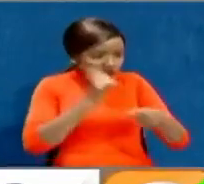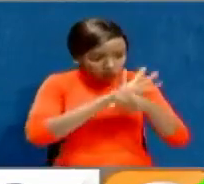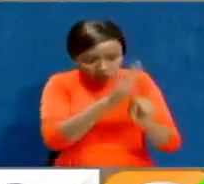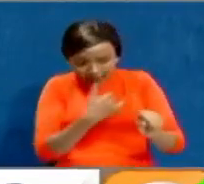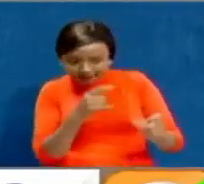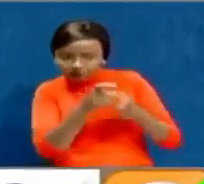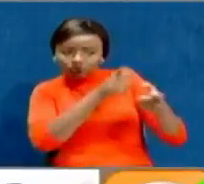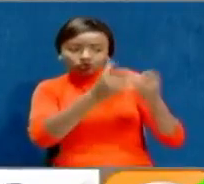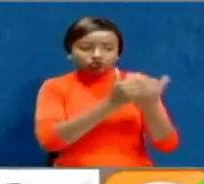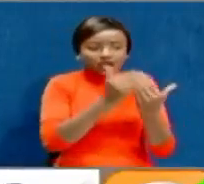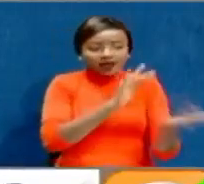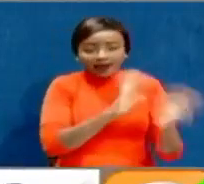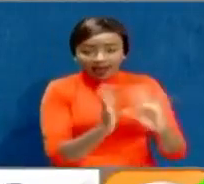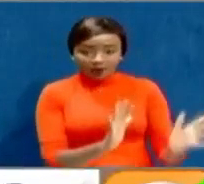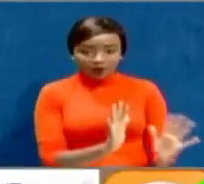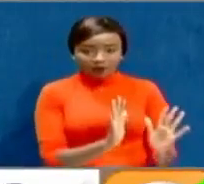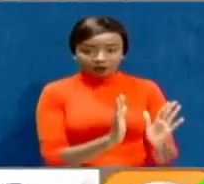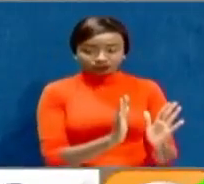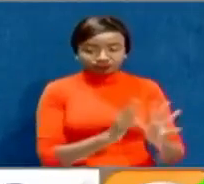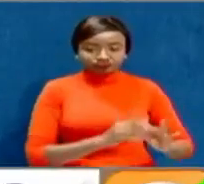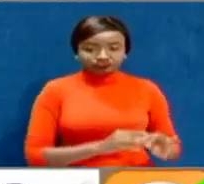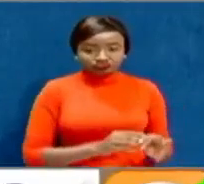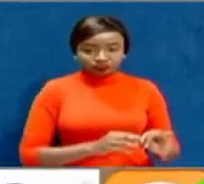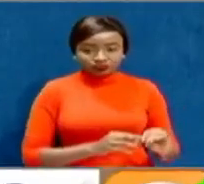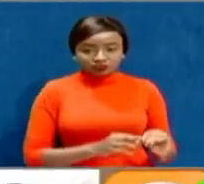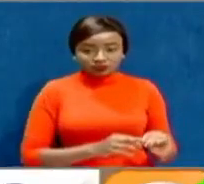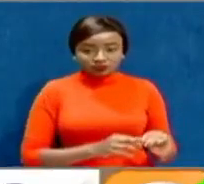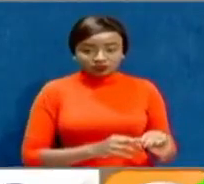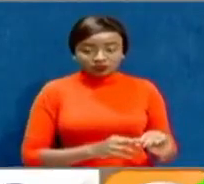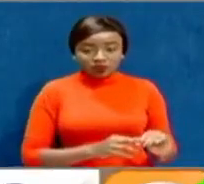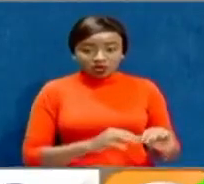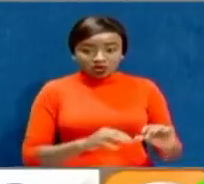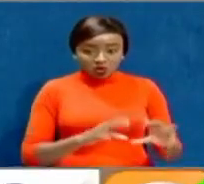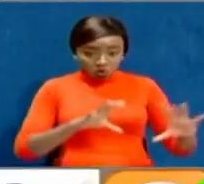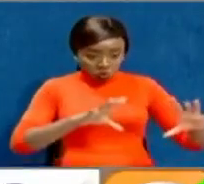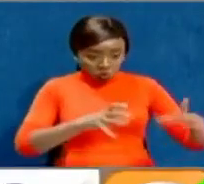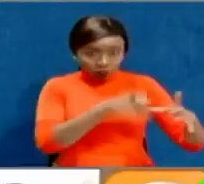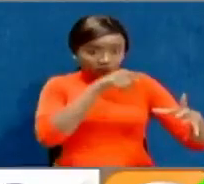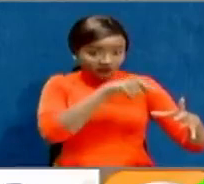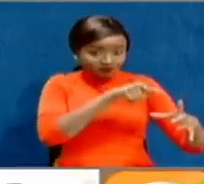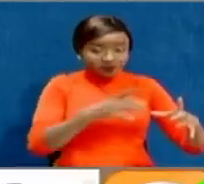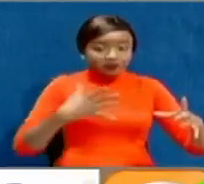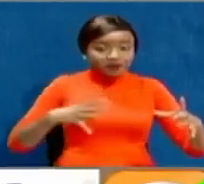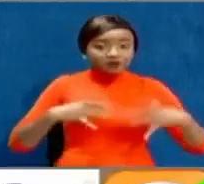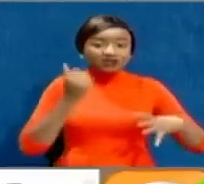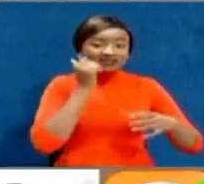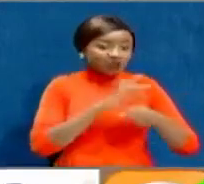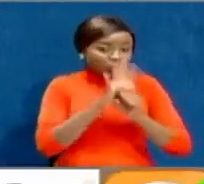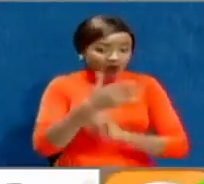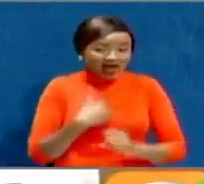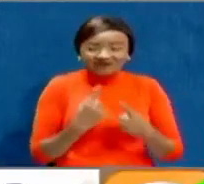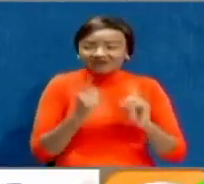COVID-19 patients with mild to moderate coronavirus symptoms. Now, this group of COVID-19 patients will no longer